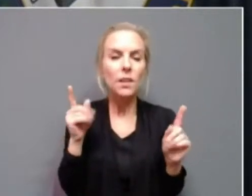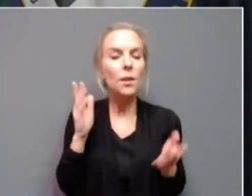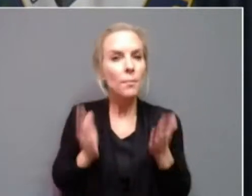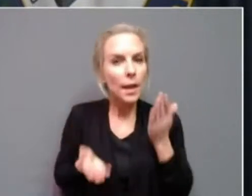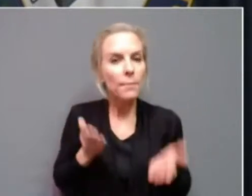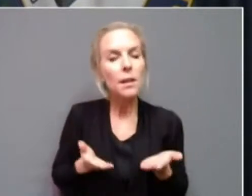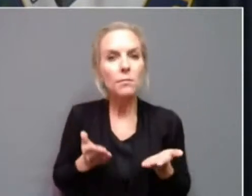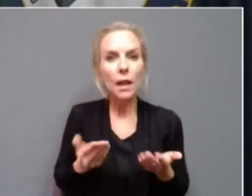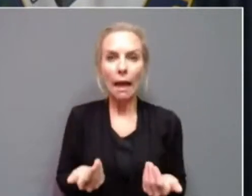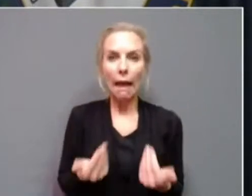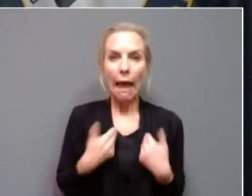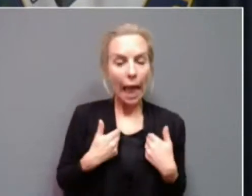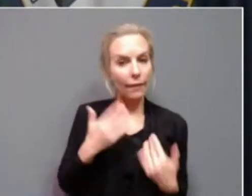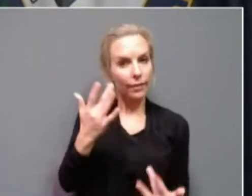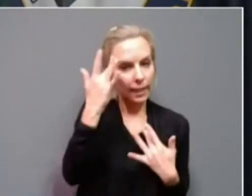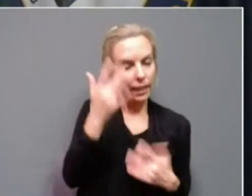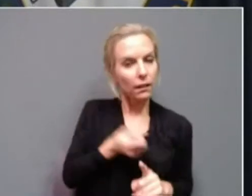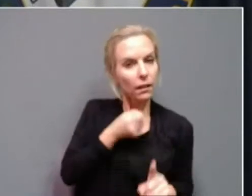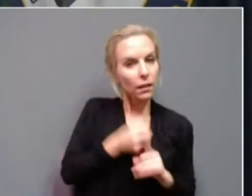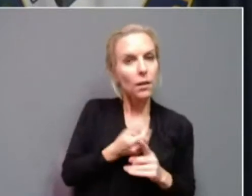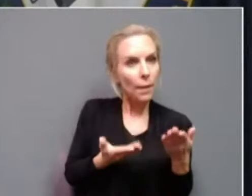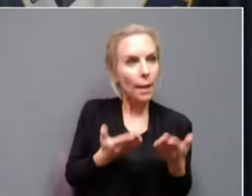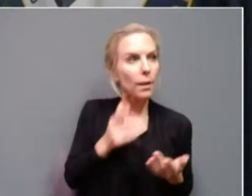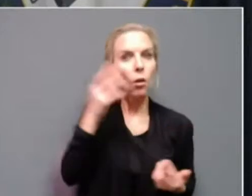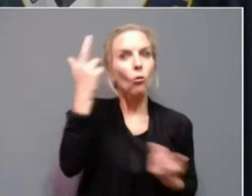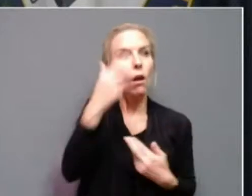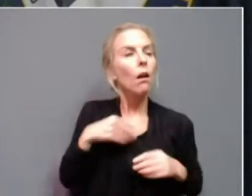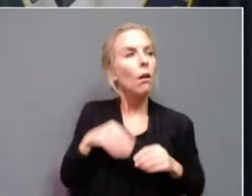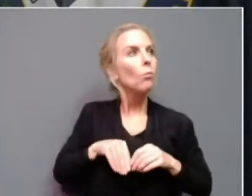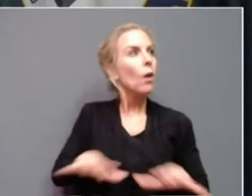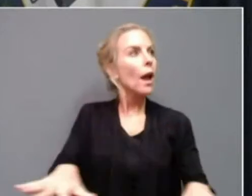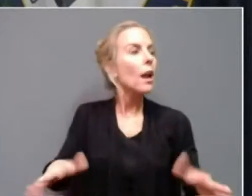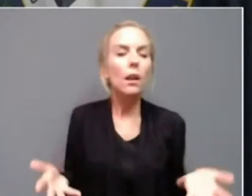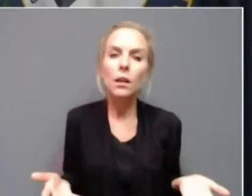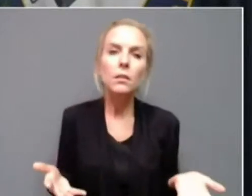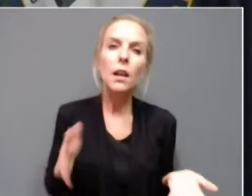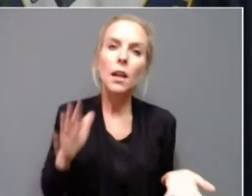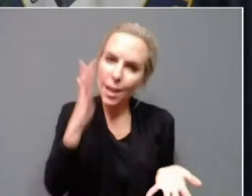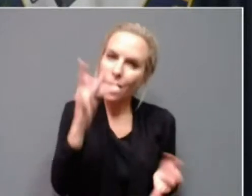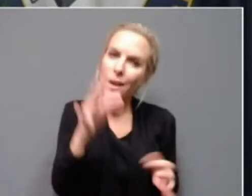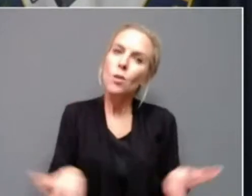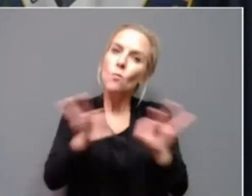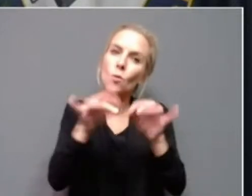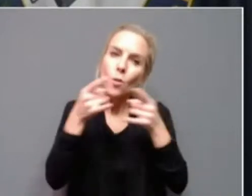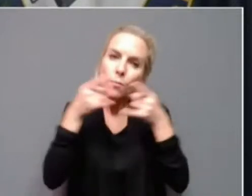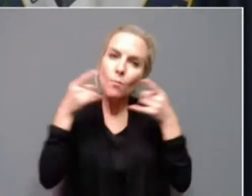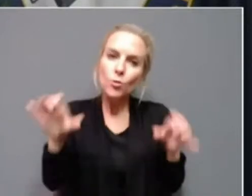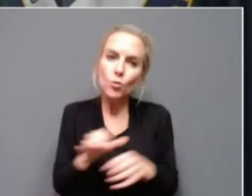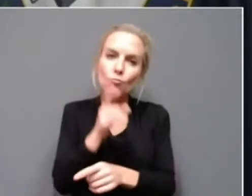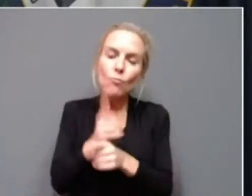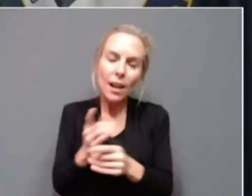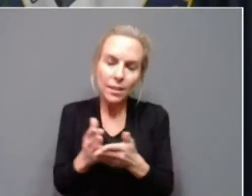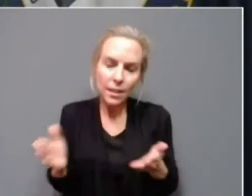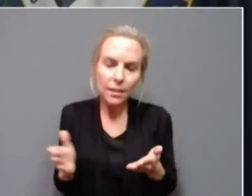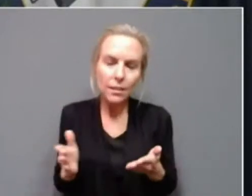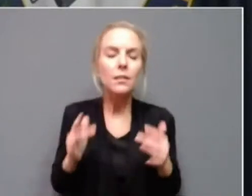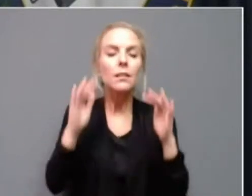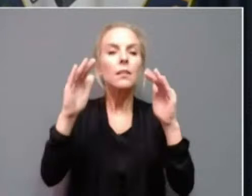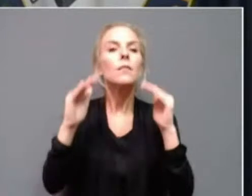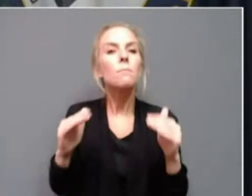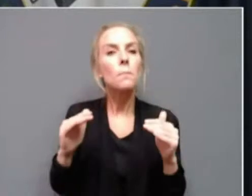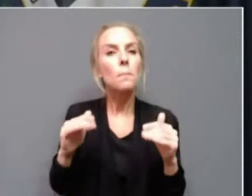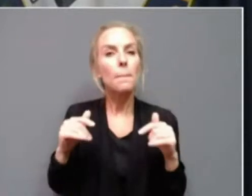may be spreading it. That's why we're wearing the mask. That's why we're doing the right thing there. And then on our